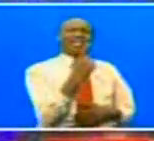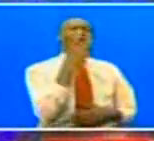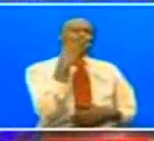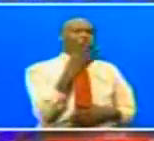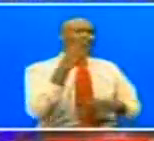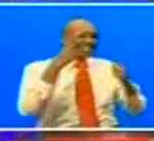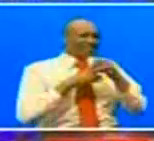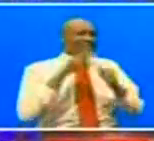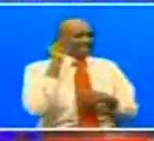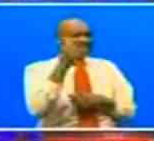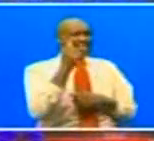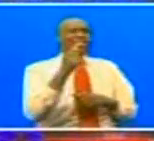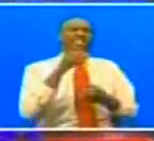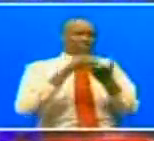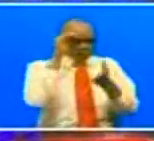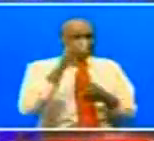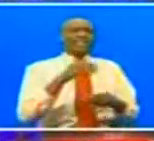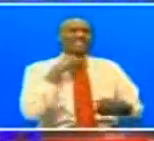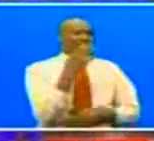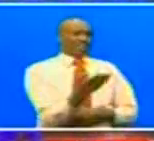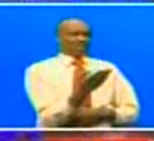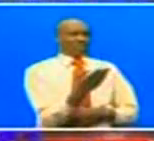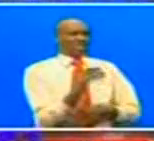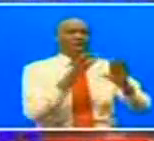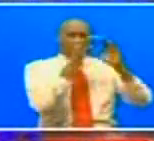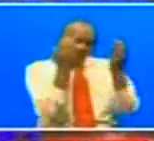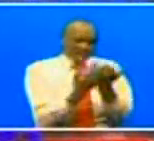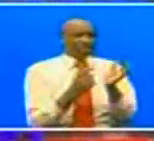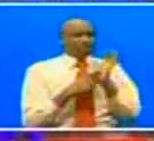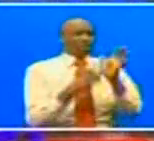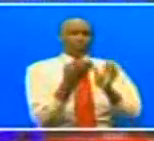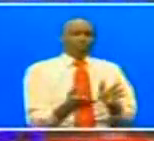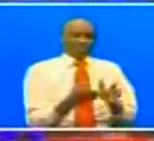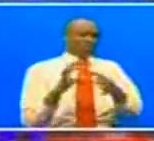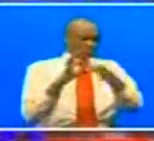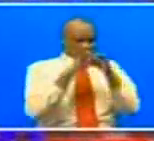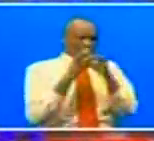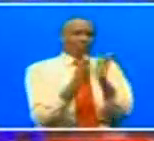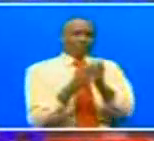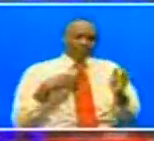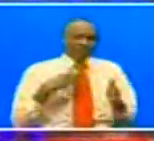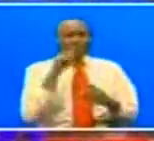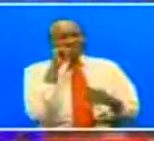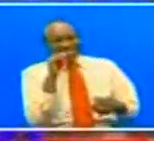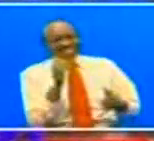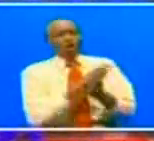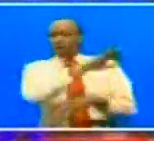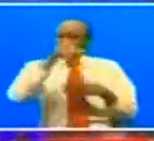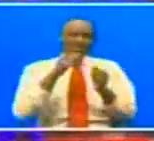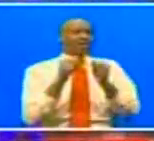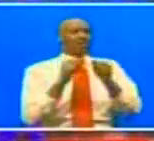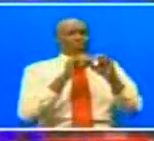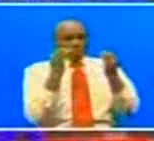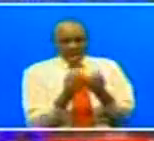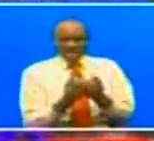147 Kenyan kids lost their lives. The world has shown solidarity. People of Britain, people all over the world, the